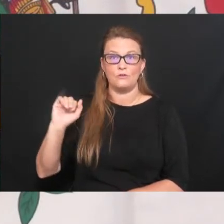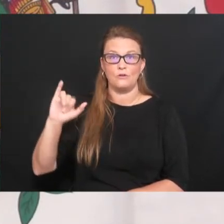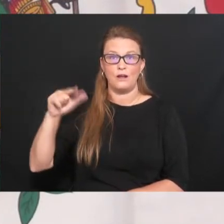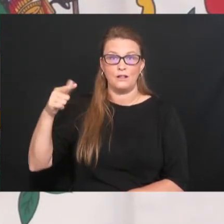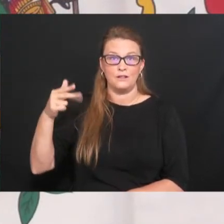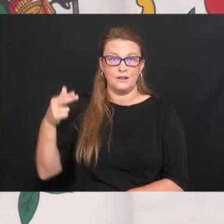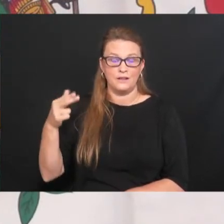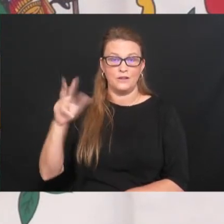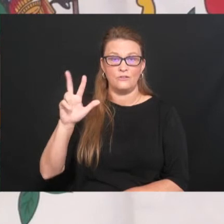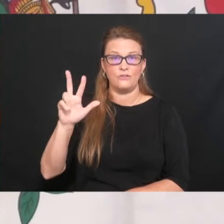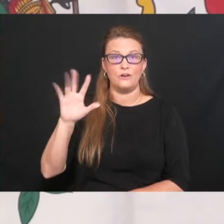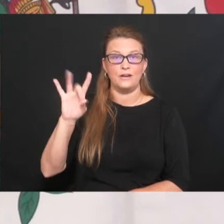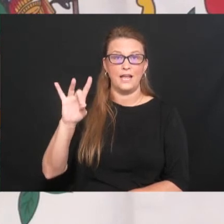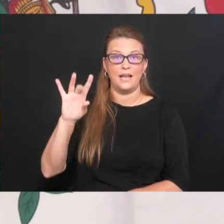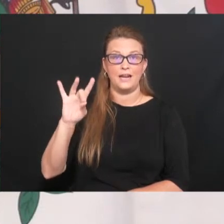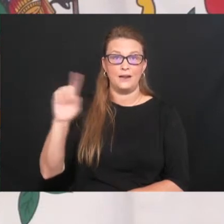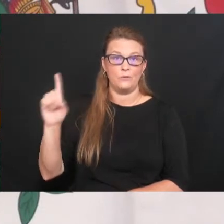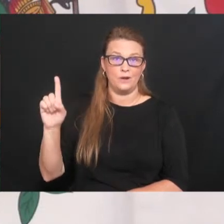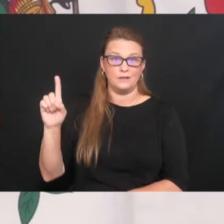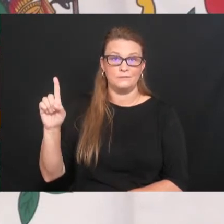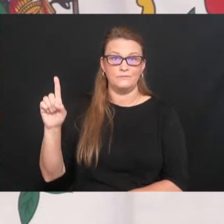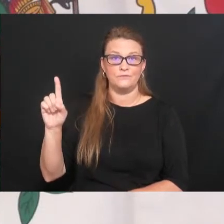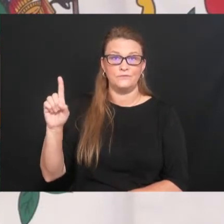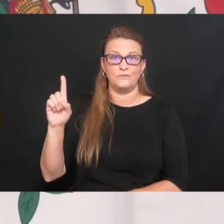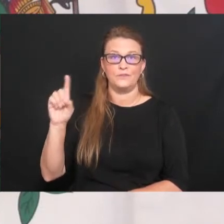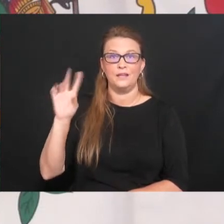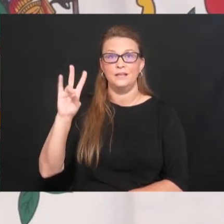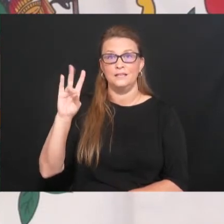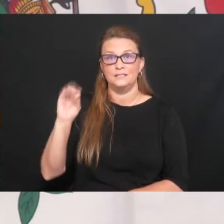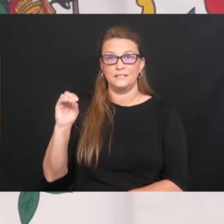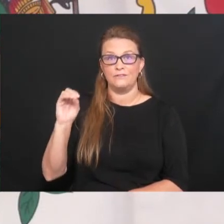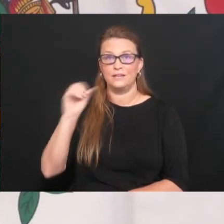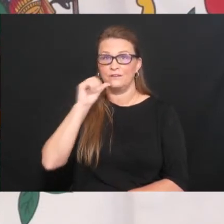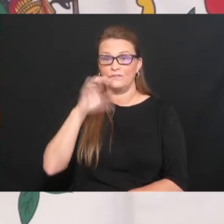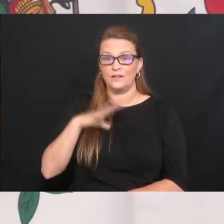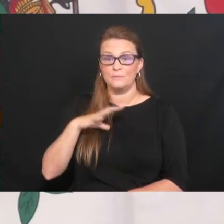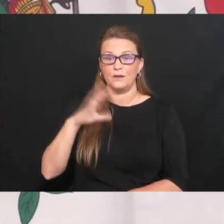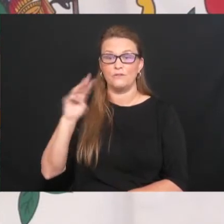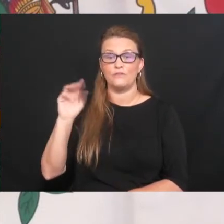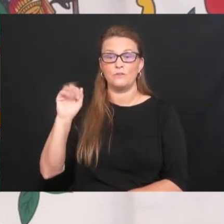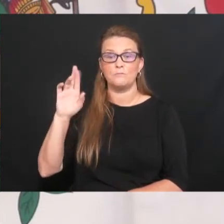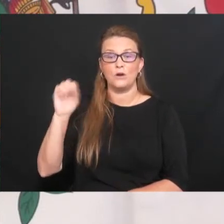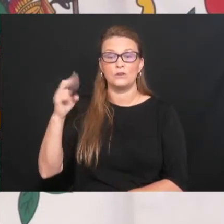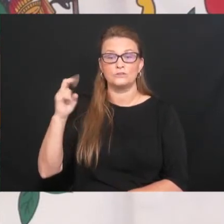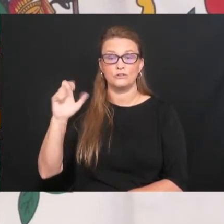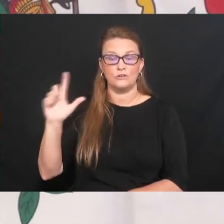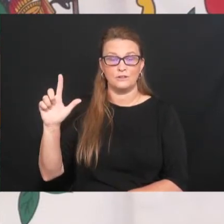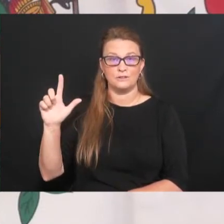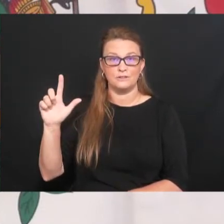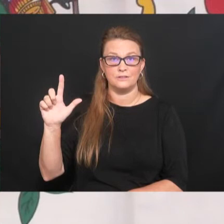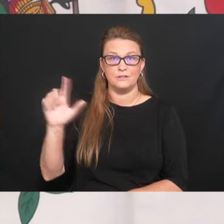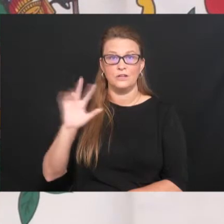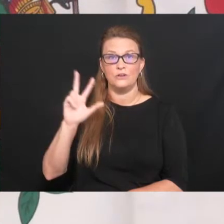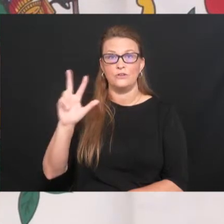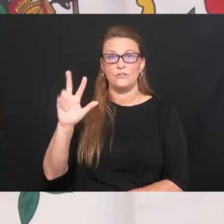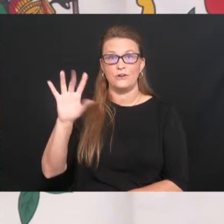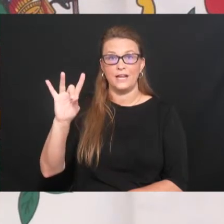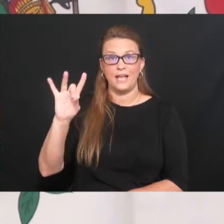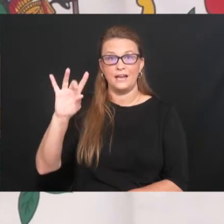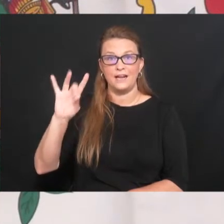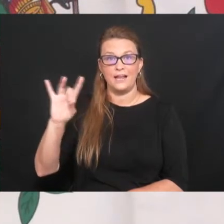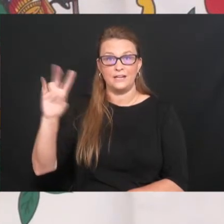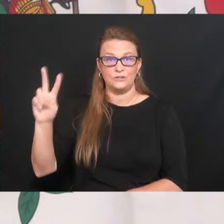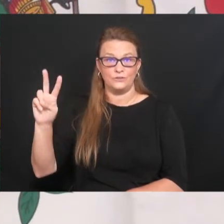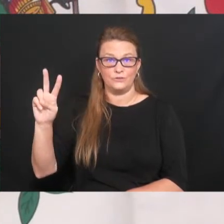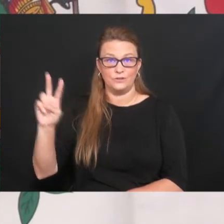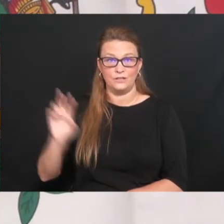The 3,881st death, a 70-year-old female from Marshall County. The 3,882nd